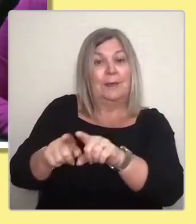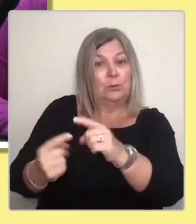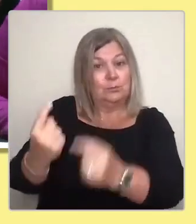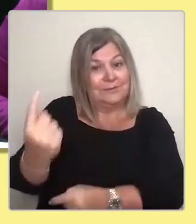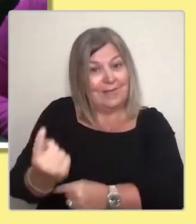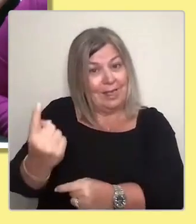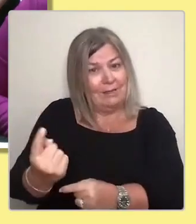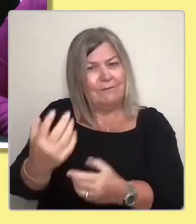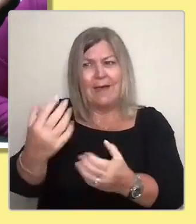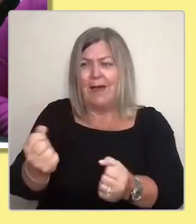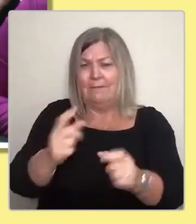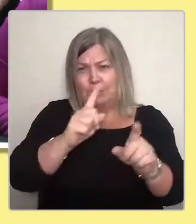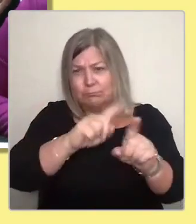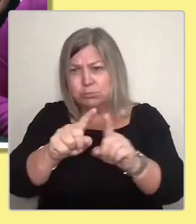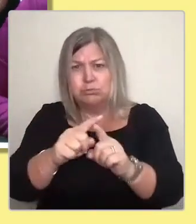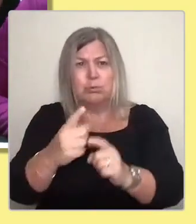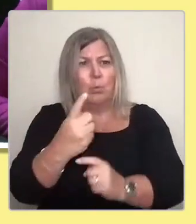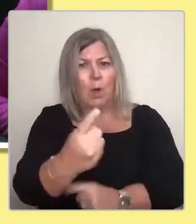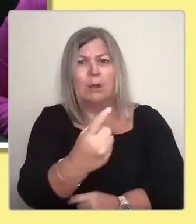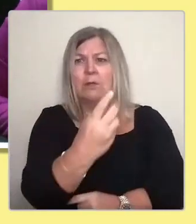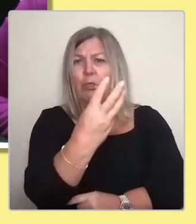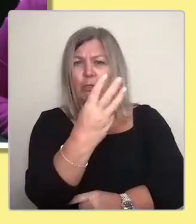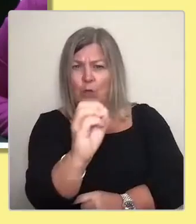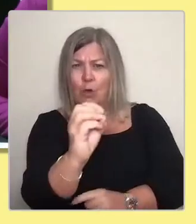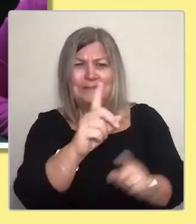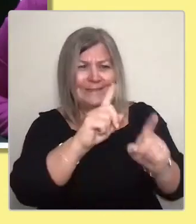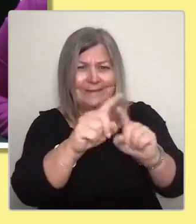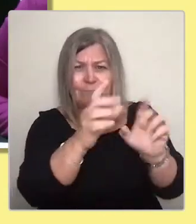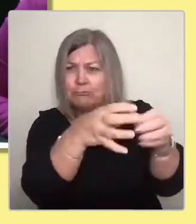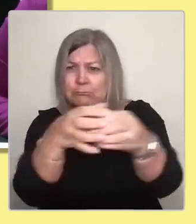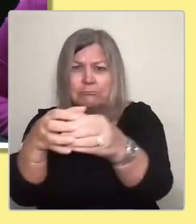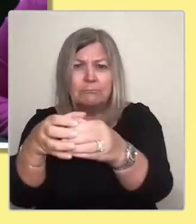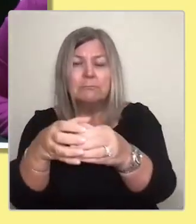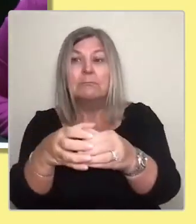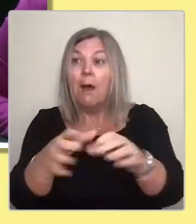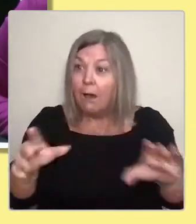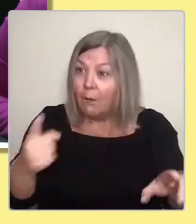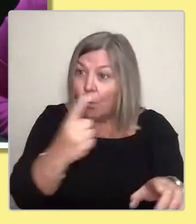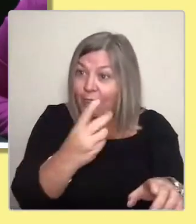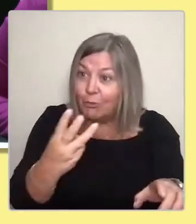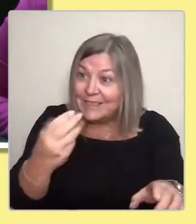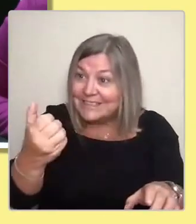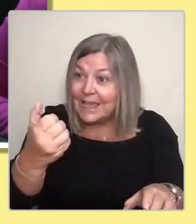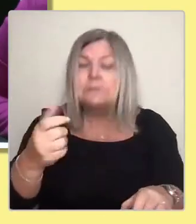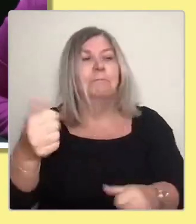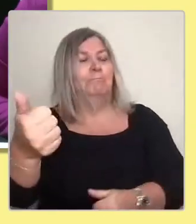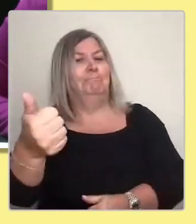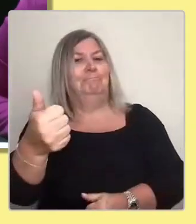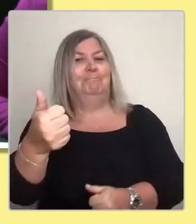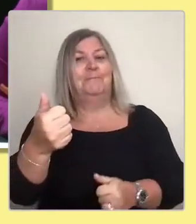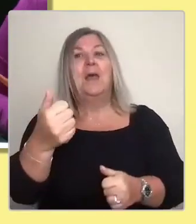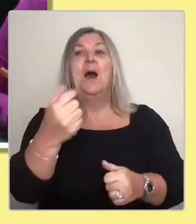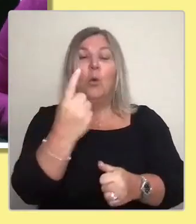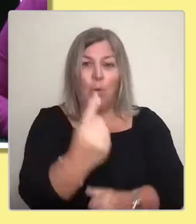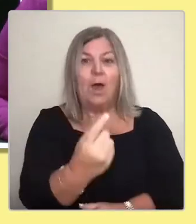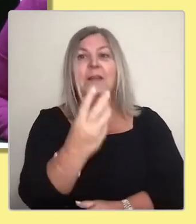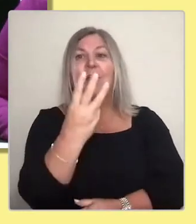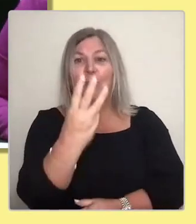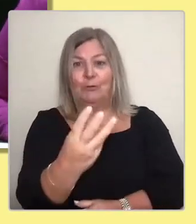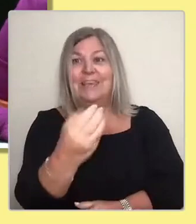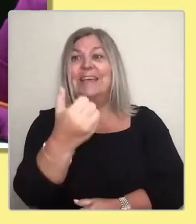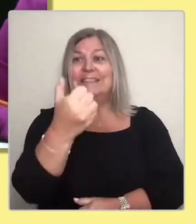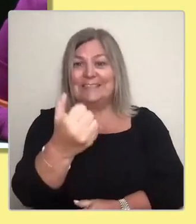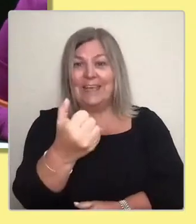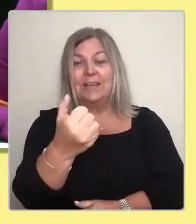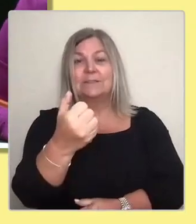Yes movements and Yes groups right across the country. Thank you, 136. The man who knows the numbers, right? 136 Yes groups and